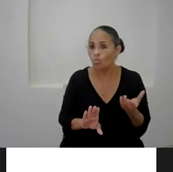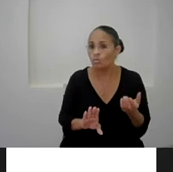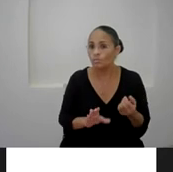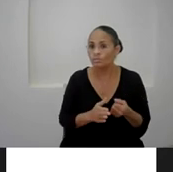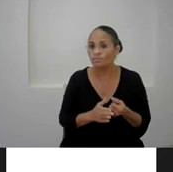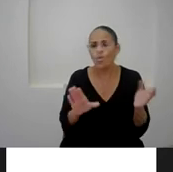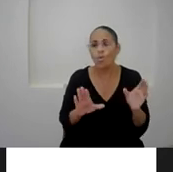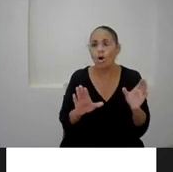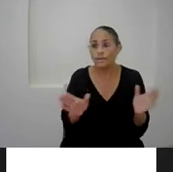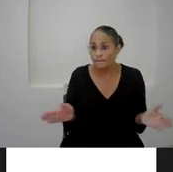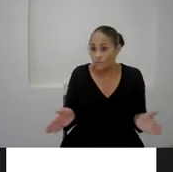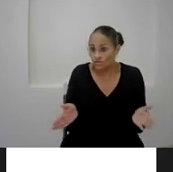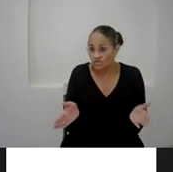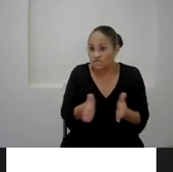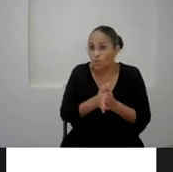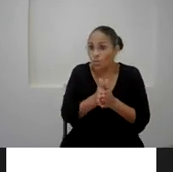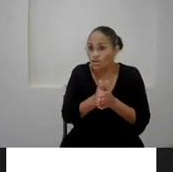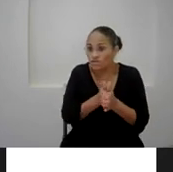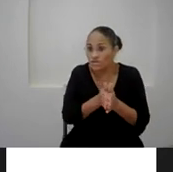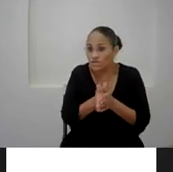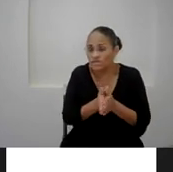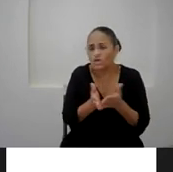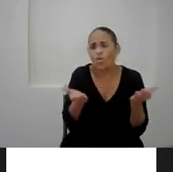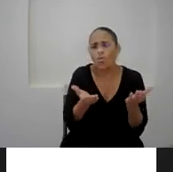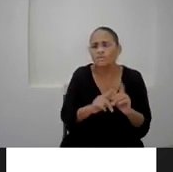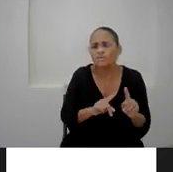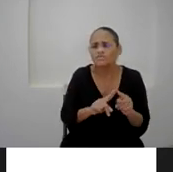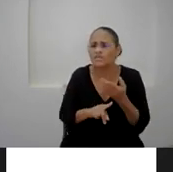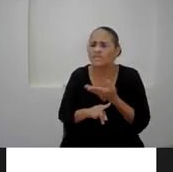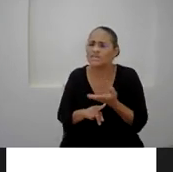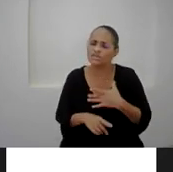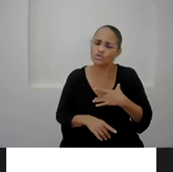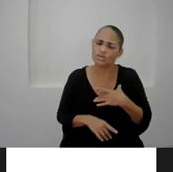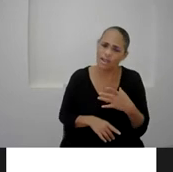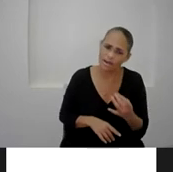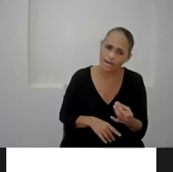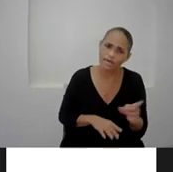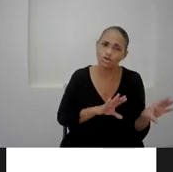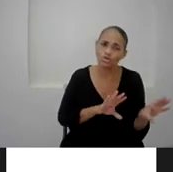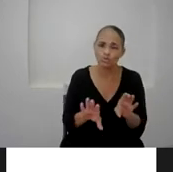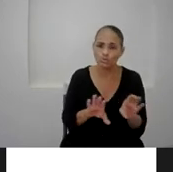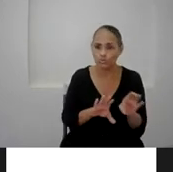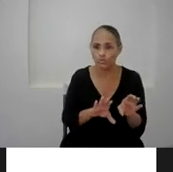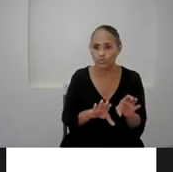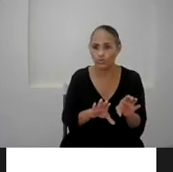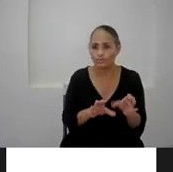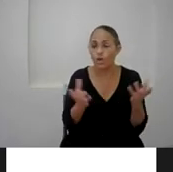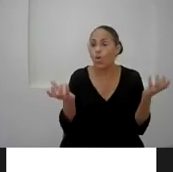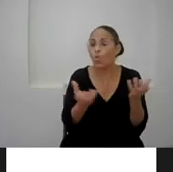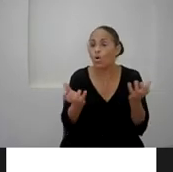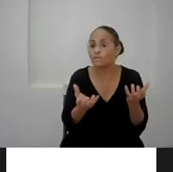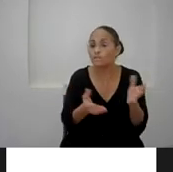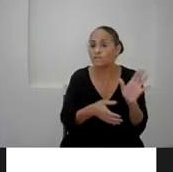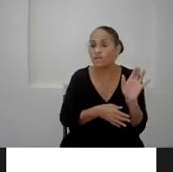What motivates them? What sort of things do they like to do? What is it